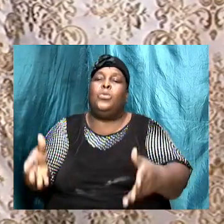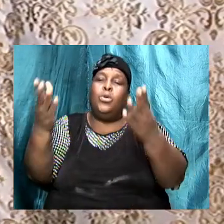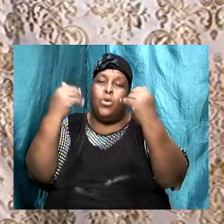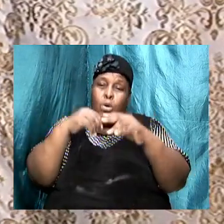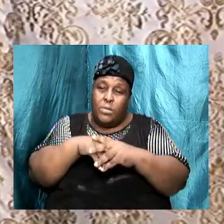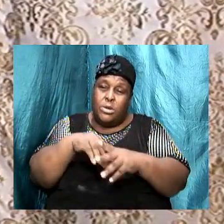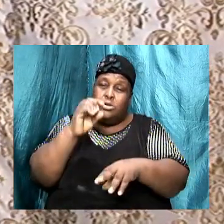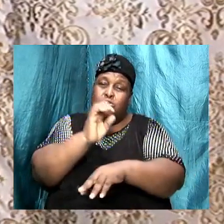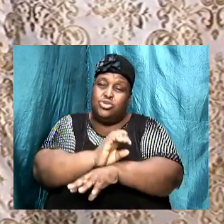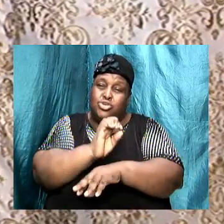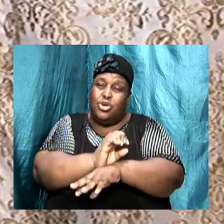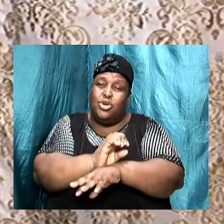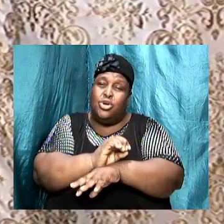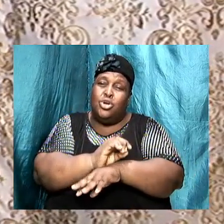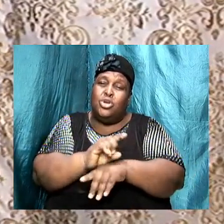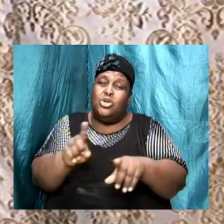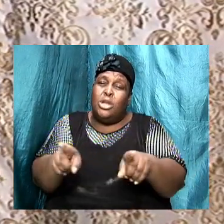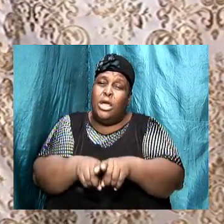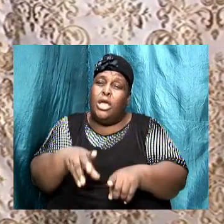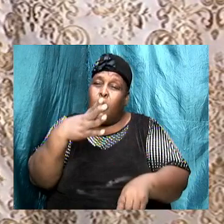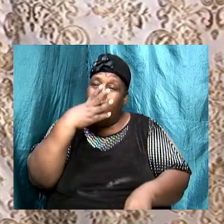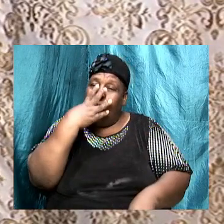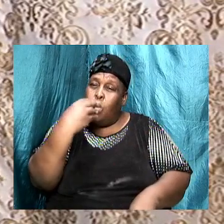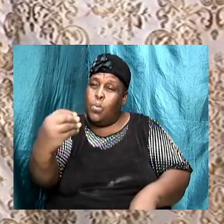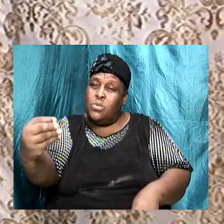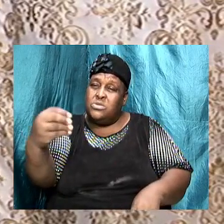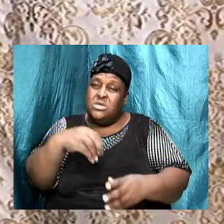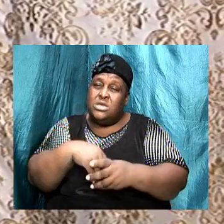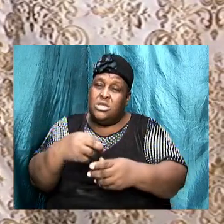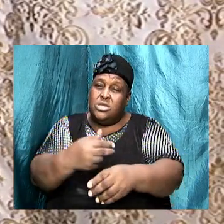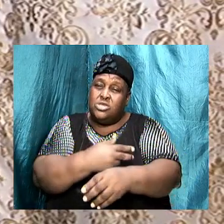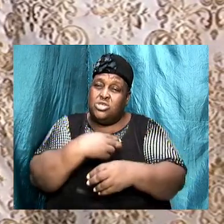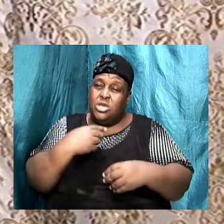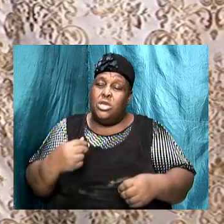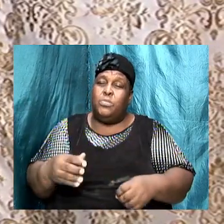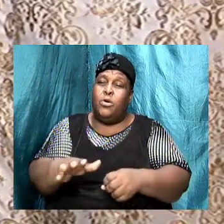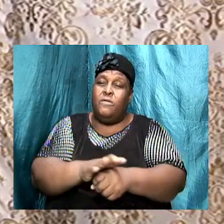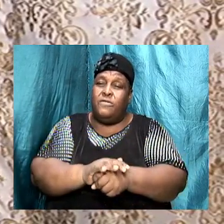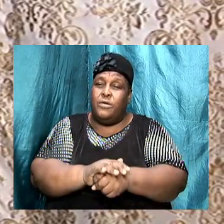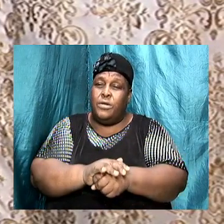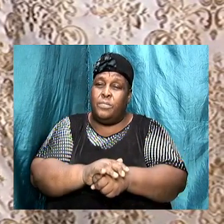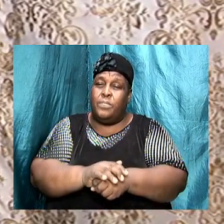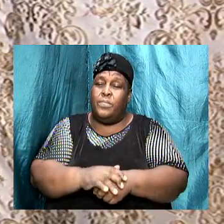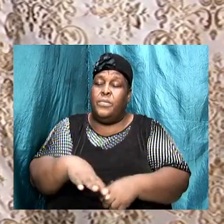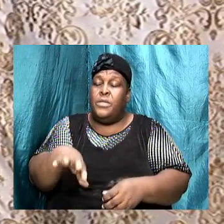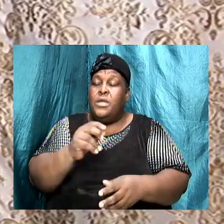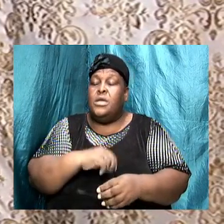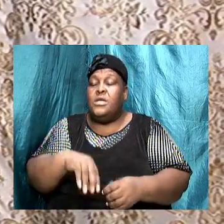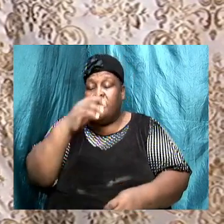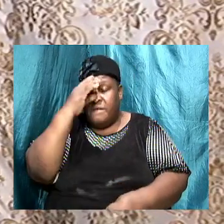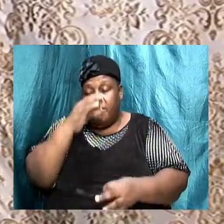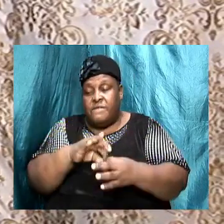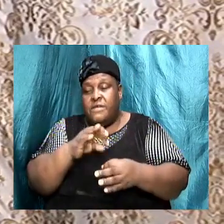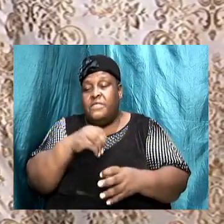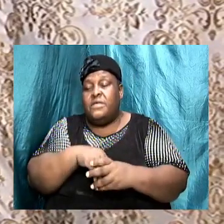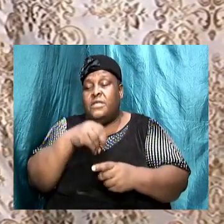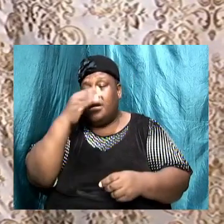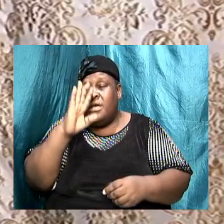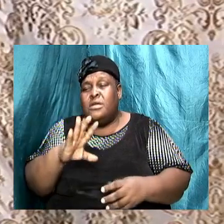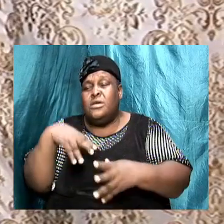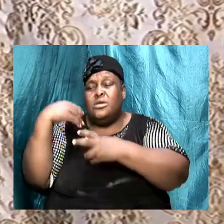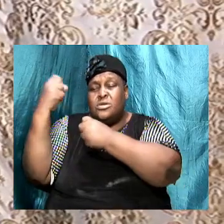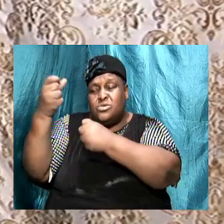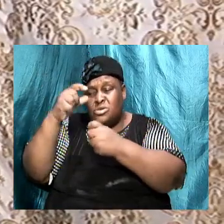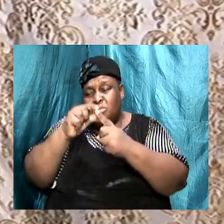sheep clothing, people might think that, look here, we're just talking, but is the Bible, if we, our faith is in God and if we trust the word